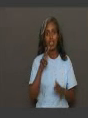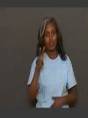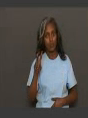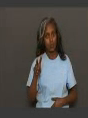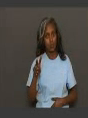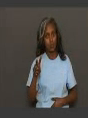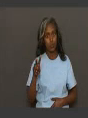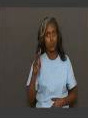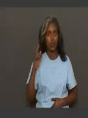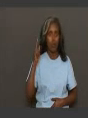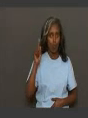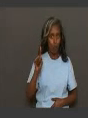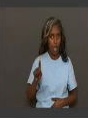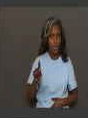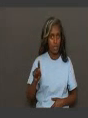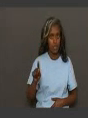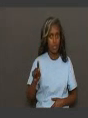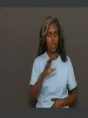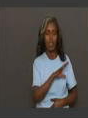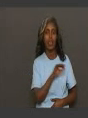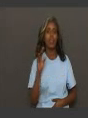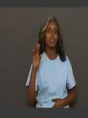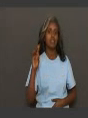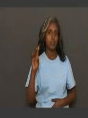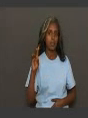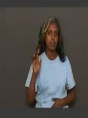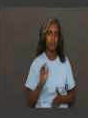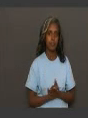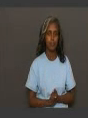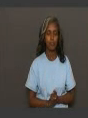-2, 1, and 7.